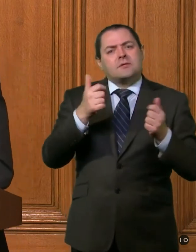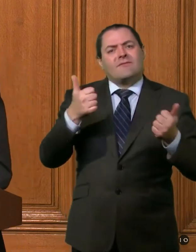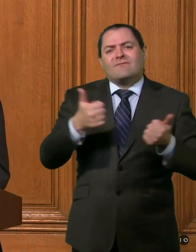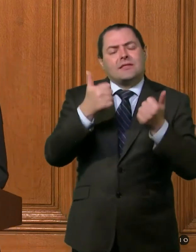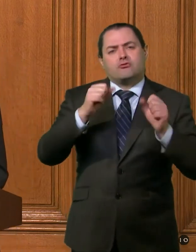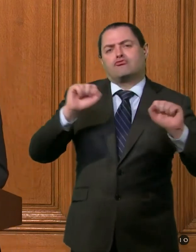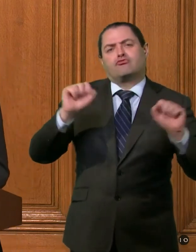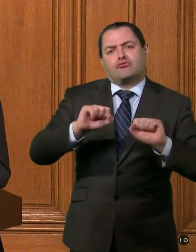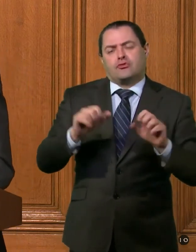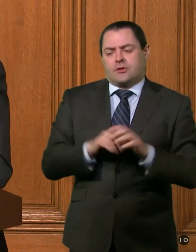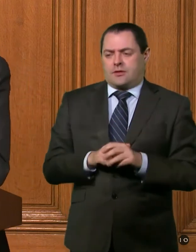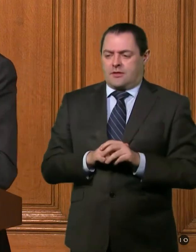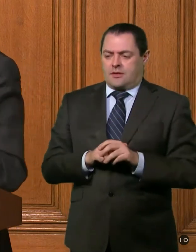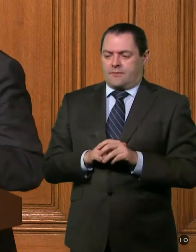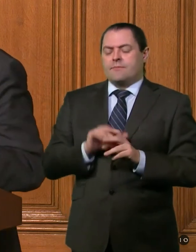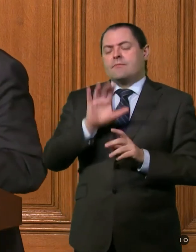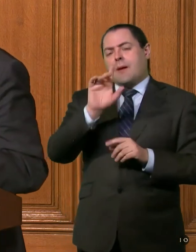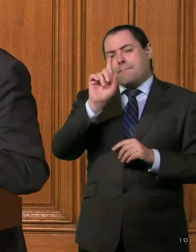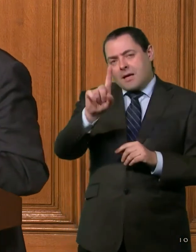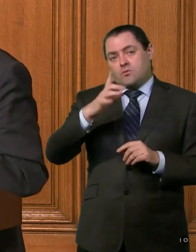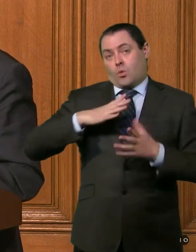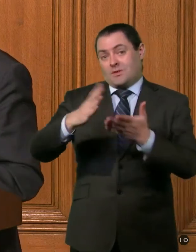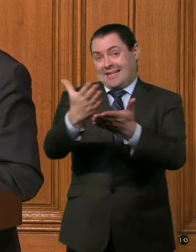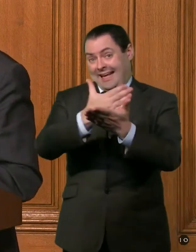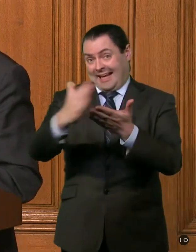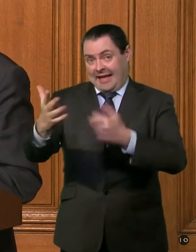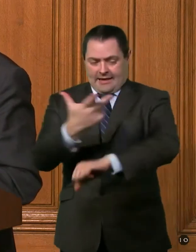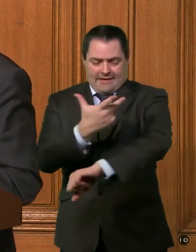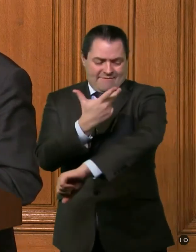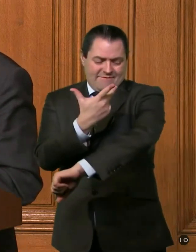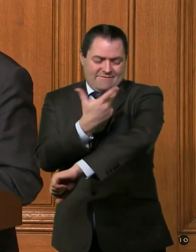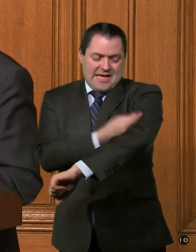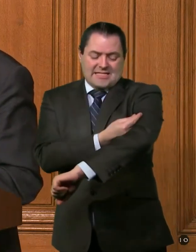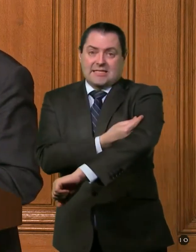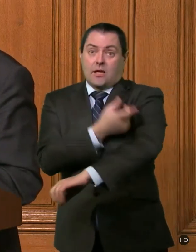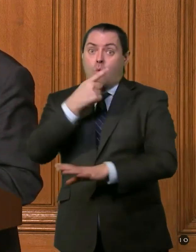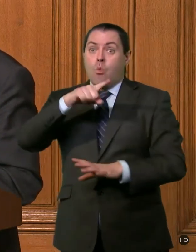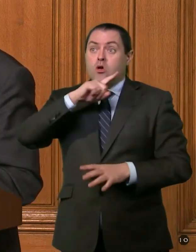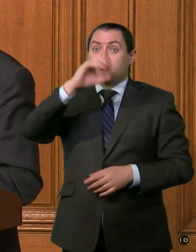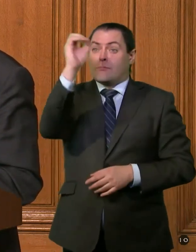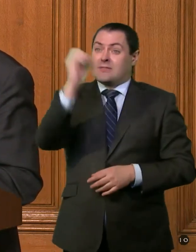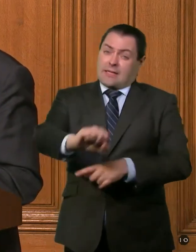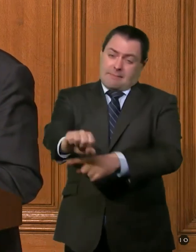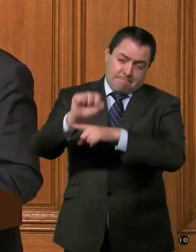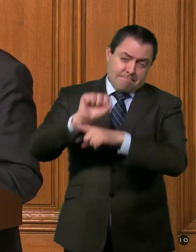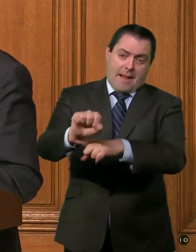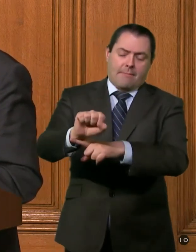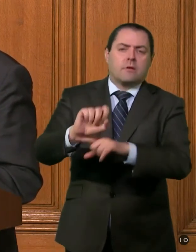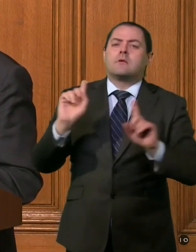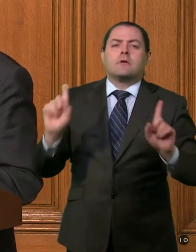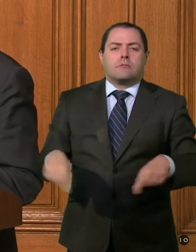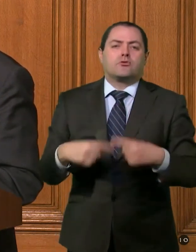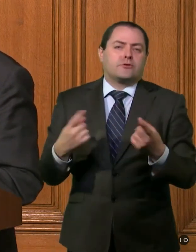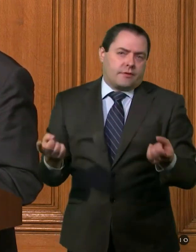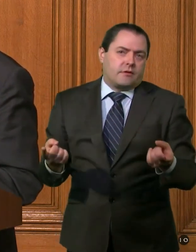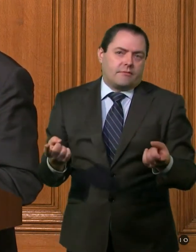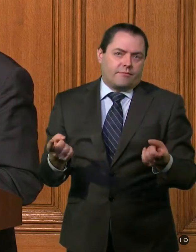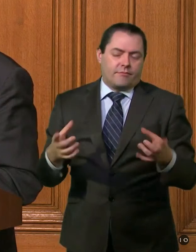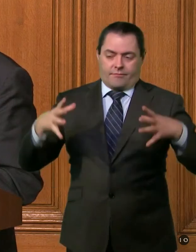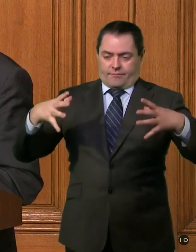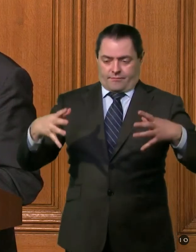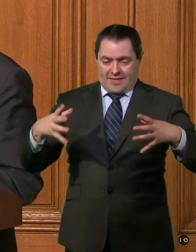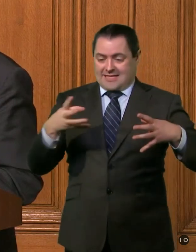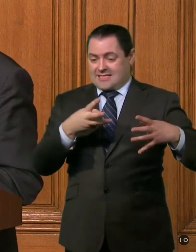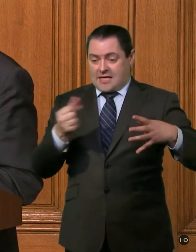been vaccinated. Vaccines are not 100% effective. We will still see people who get disease. We will still see people who get